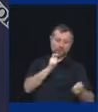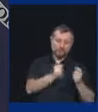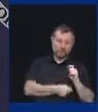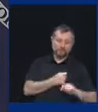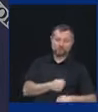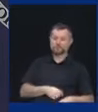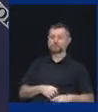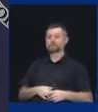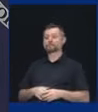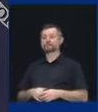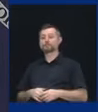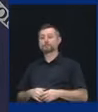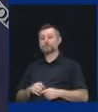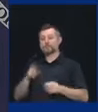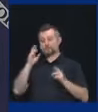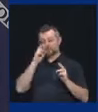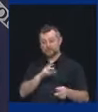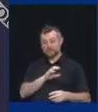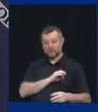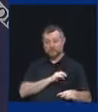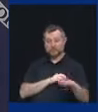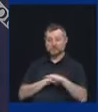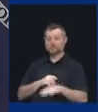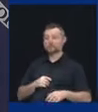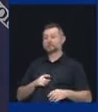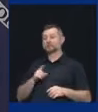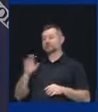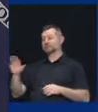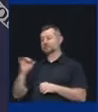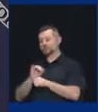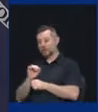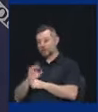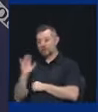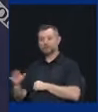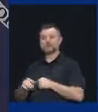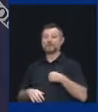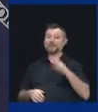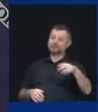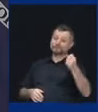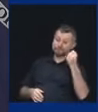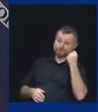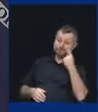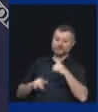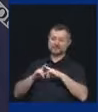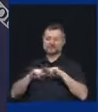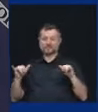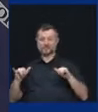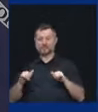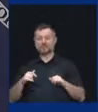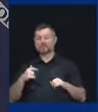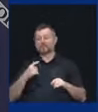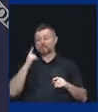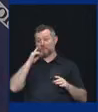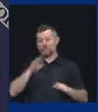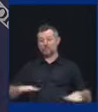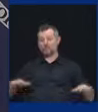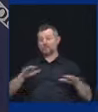you respect. Yes, police who can do their job. But then we have to say as a city, enough is